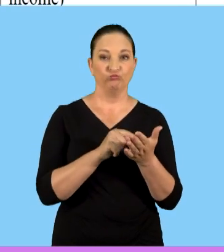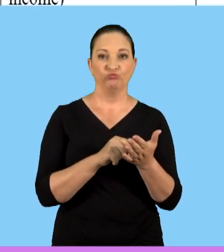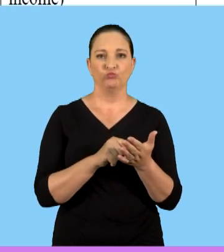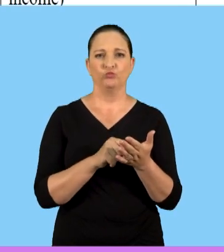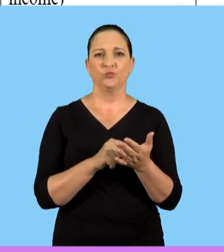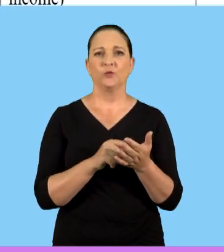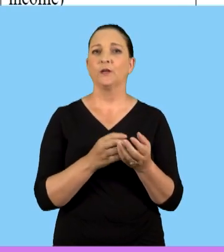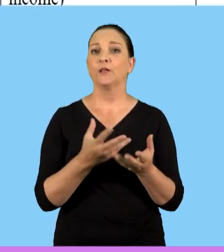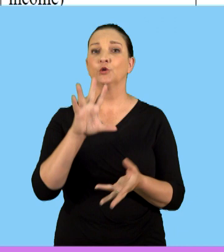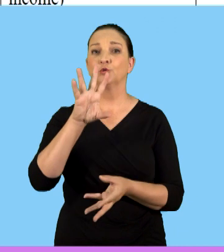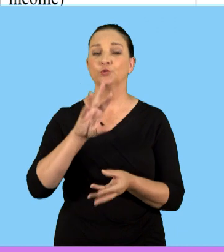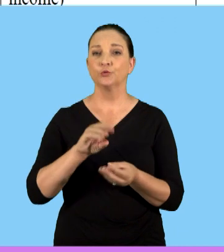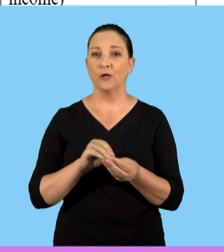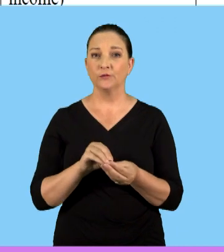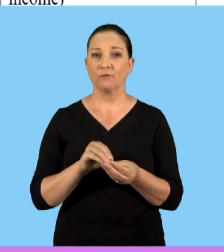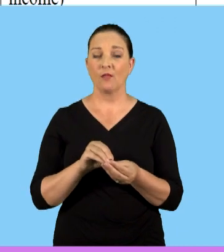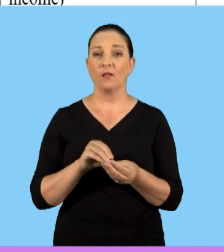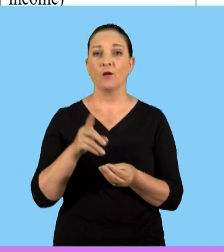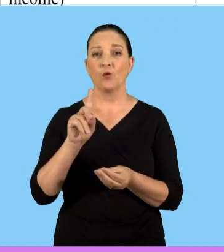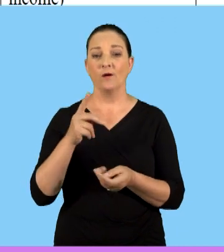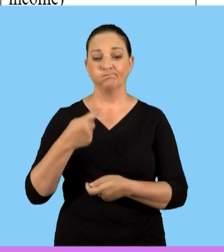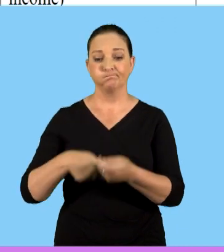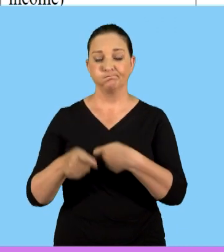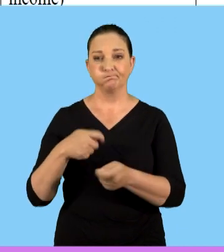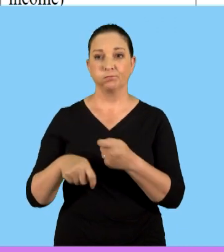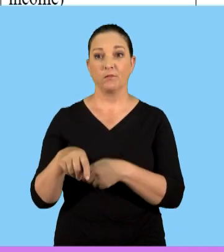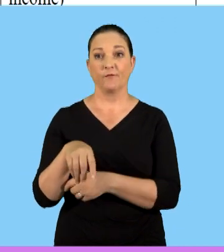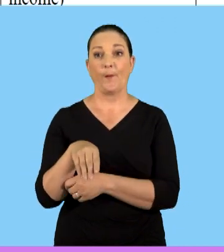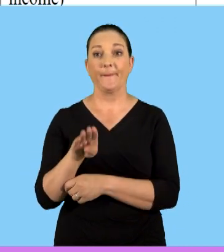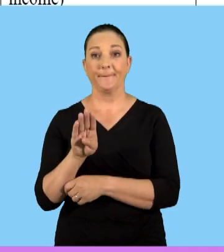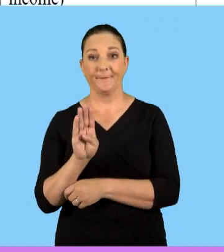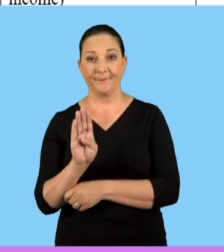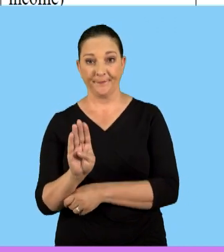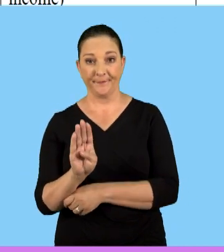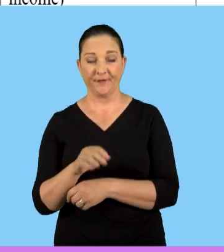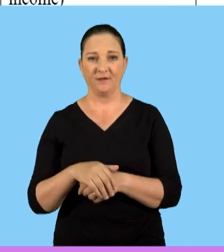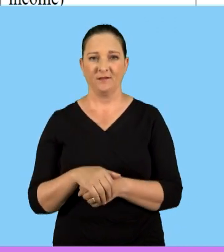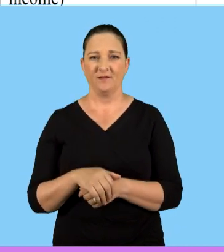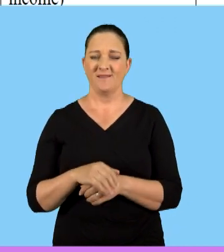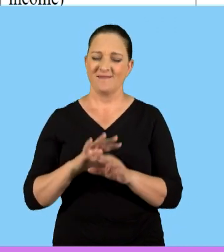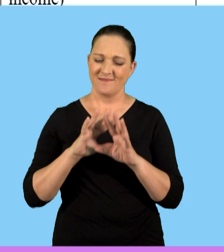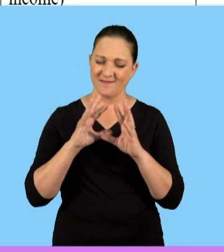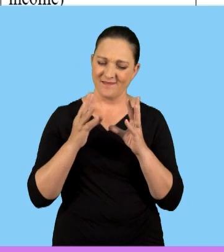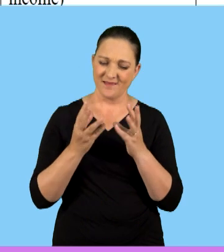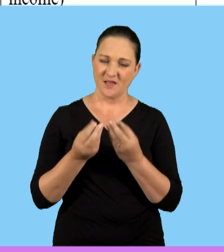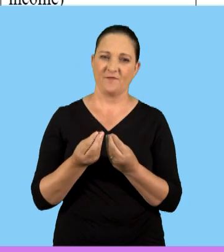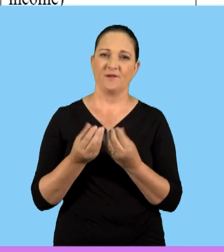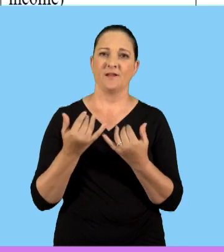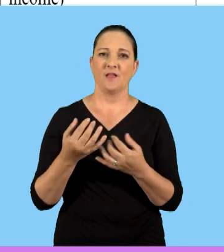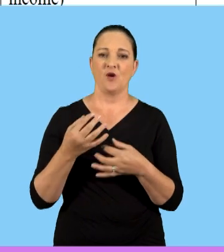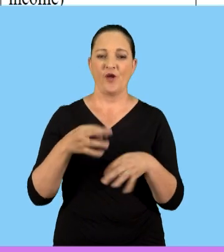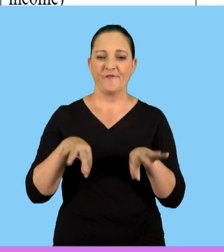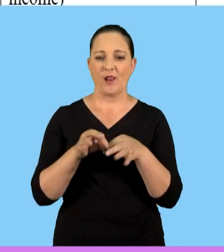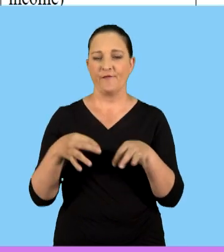Calculate the total expenditure B. All right, if it's the total expenditure, it's the sum of all the values in